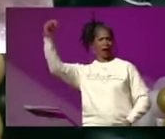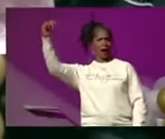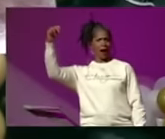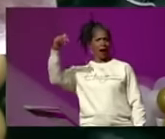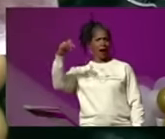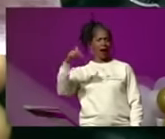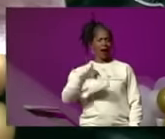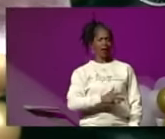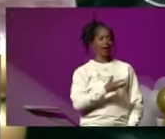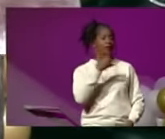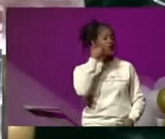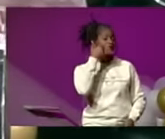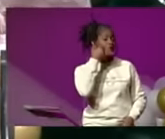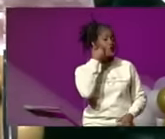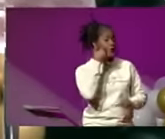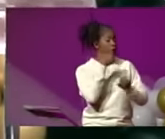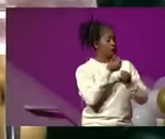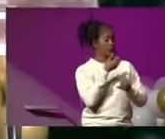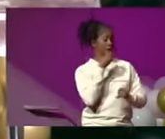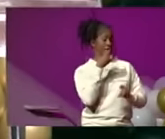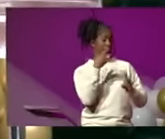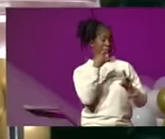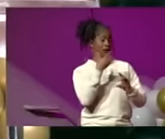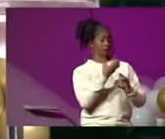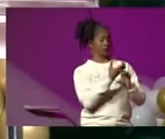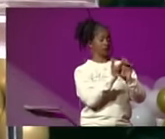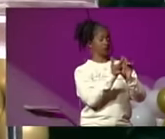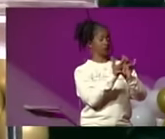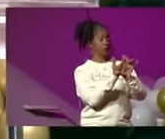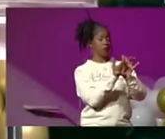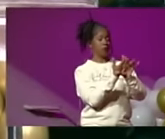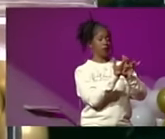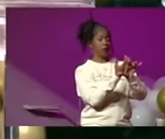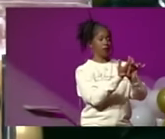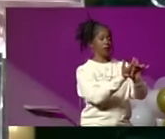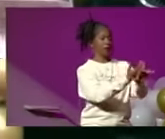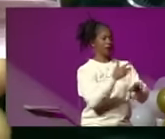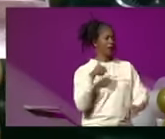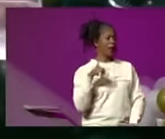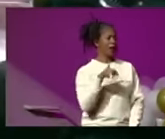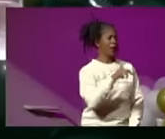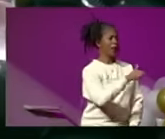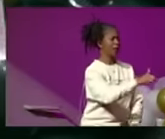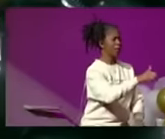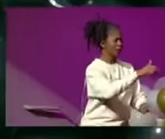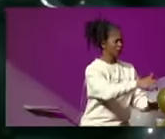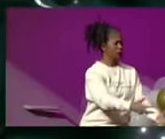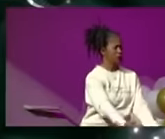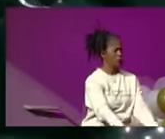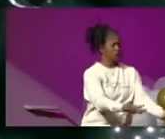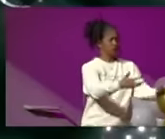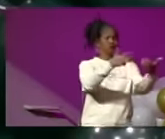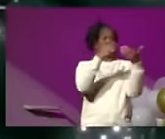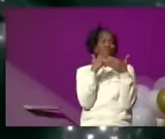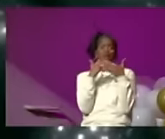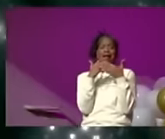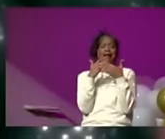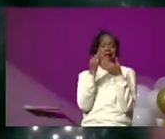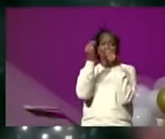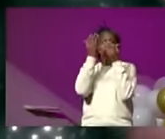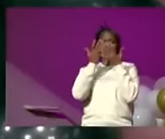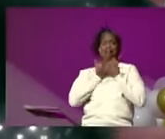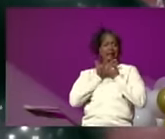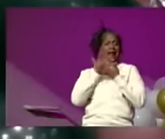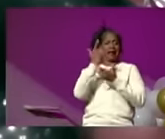child came down the stairs and ran into my arms and told me that she loved me. That child told me, even though